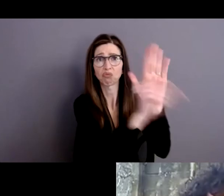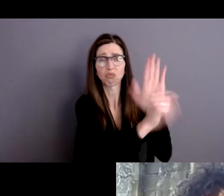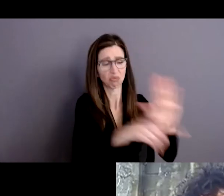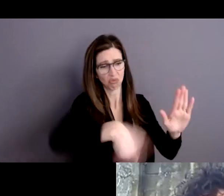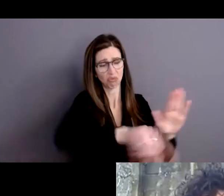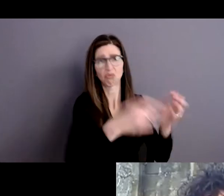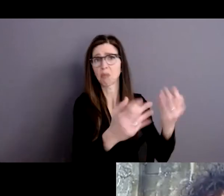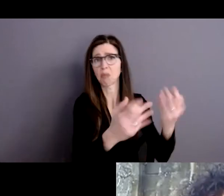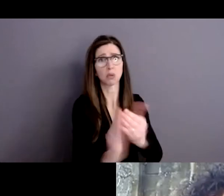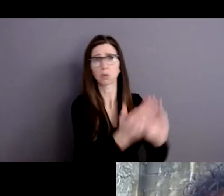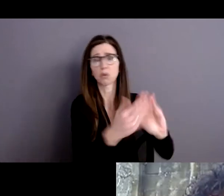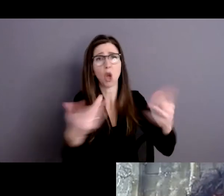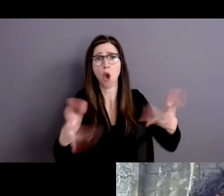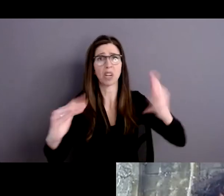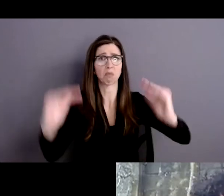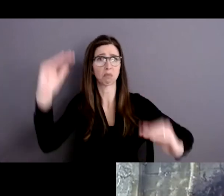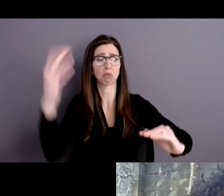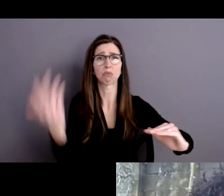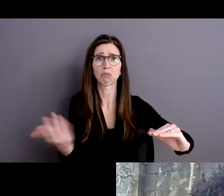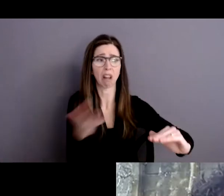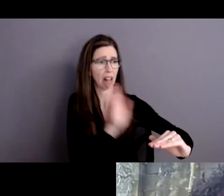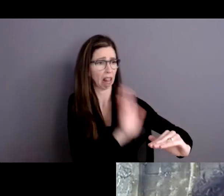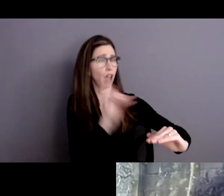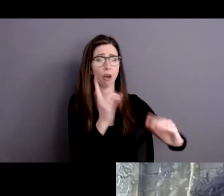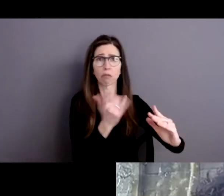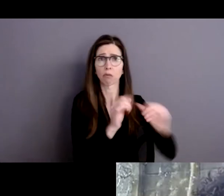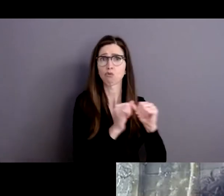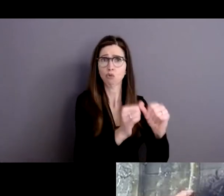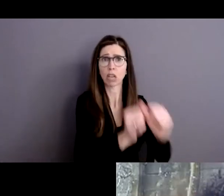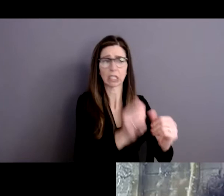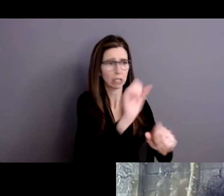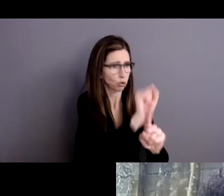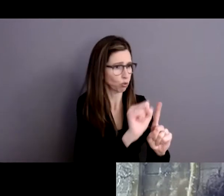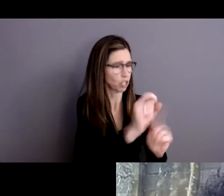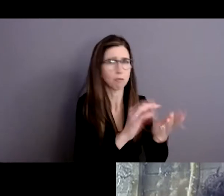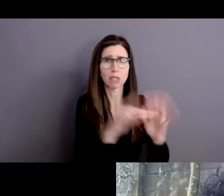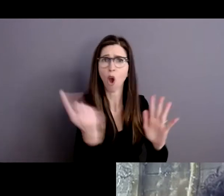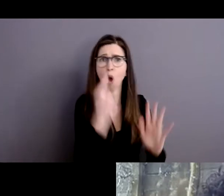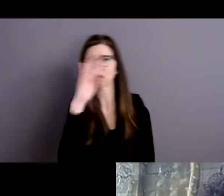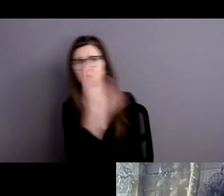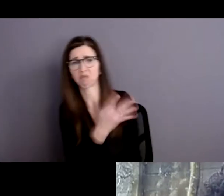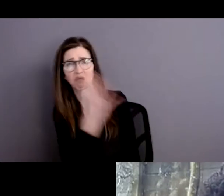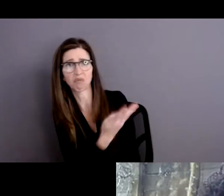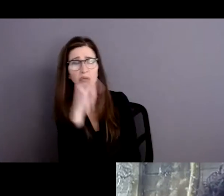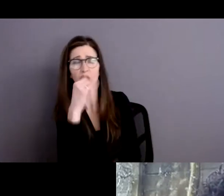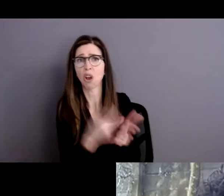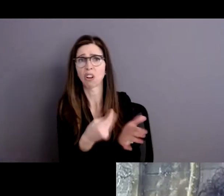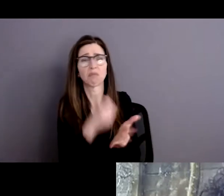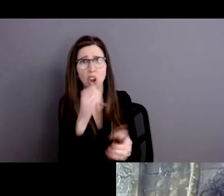disabled folks whose chronic conditions are continuously exacerbated by the neglect and underfunding of our